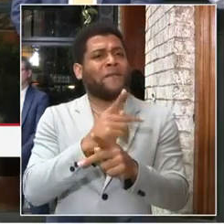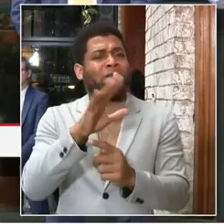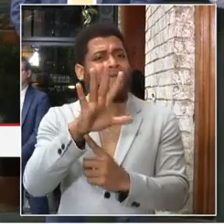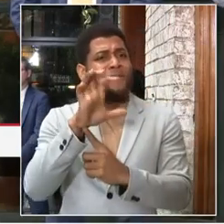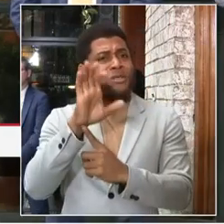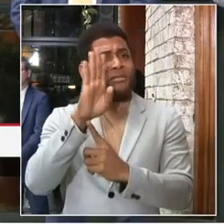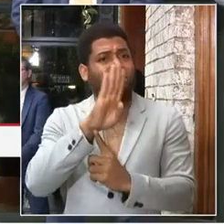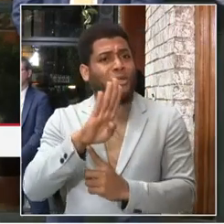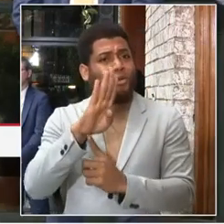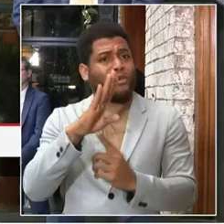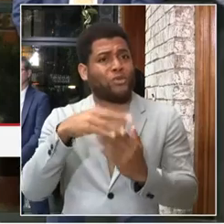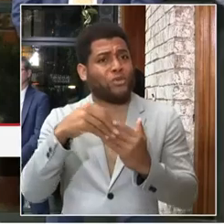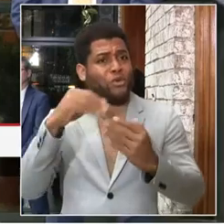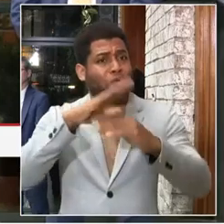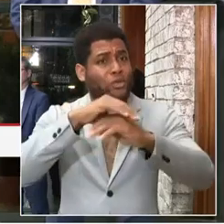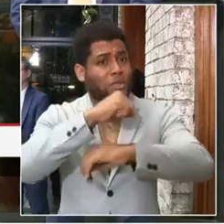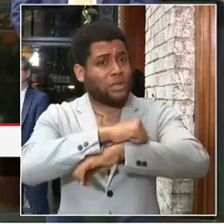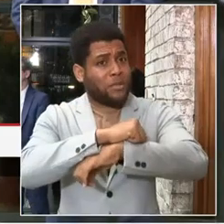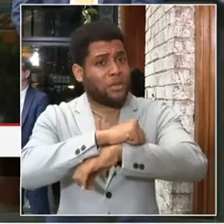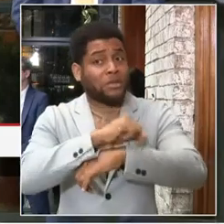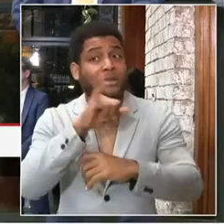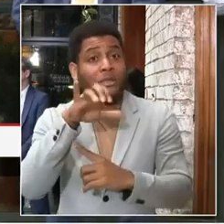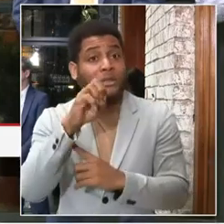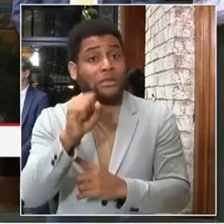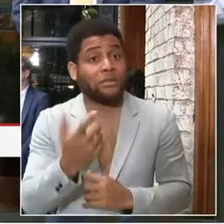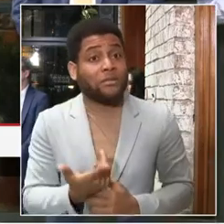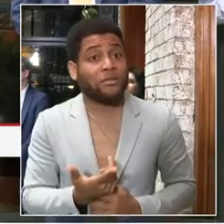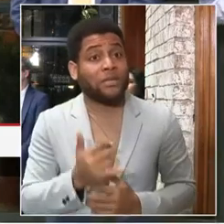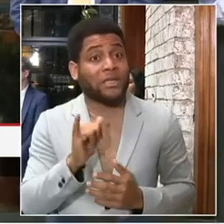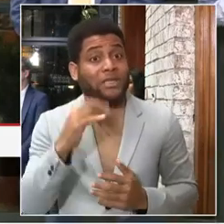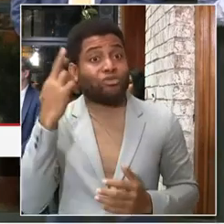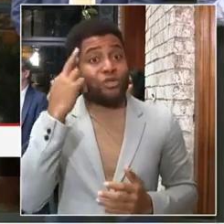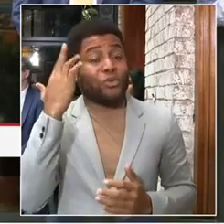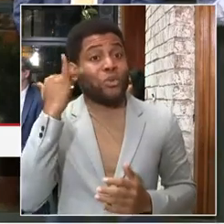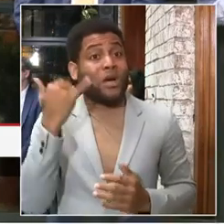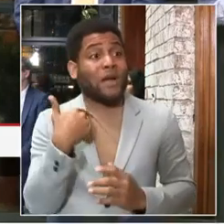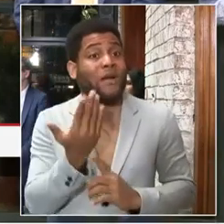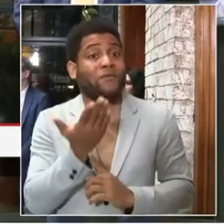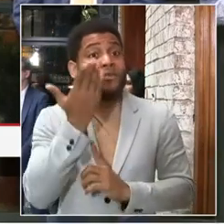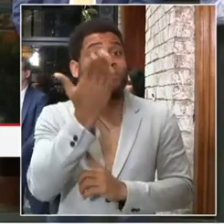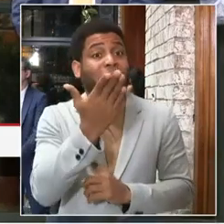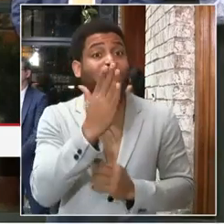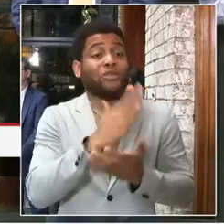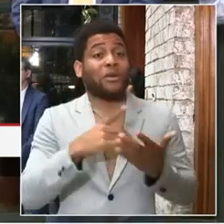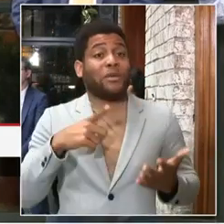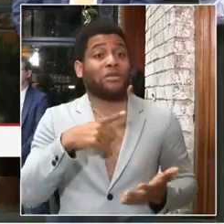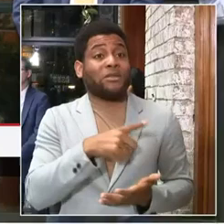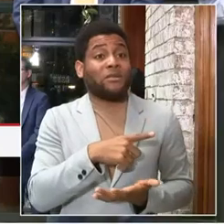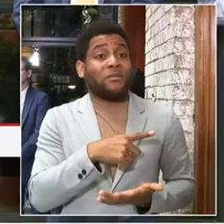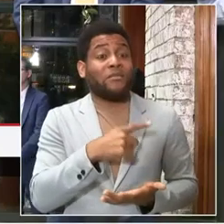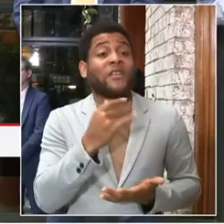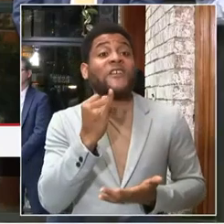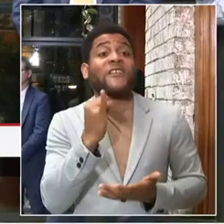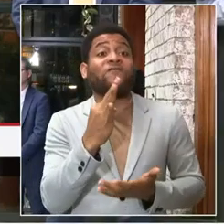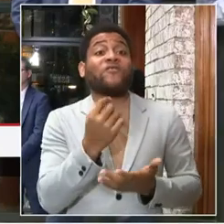table? Yes. That's why I advanced a piece of legislation to them. Even if the Caps and Wiz, like